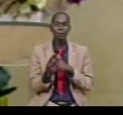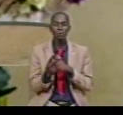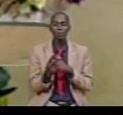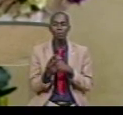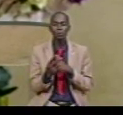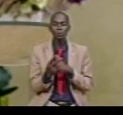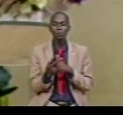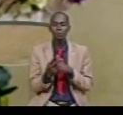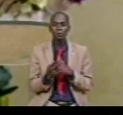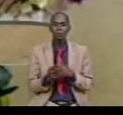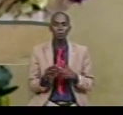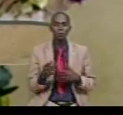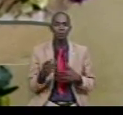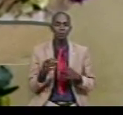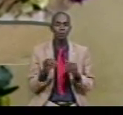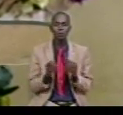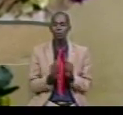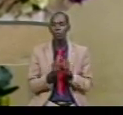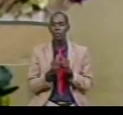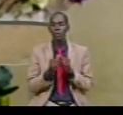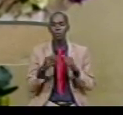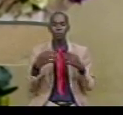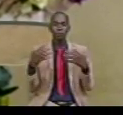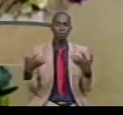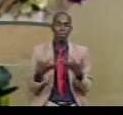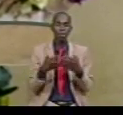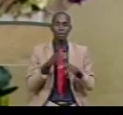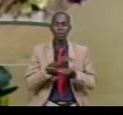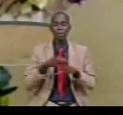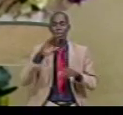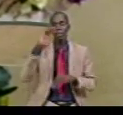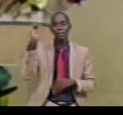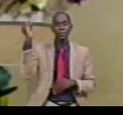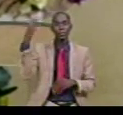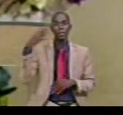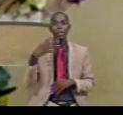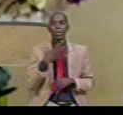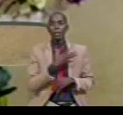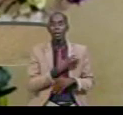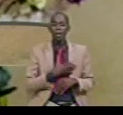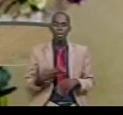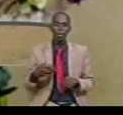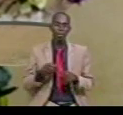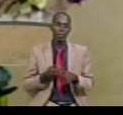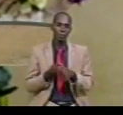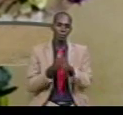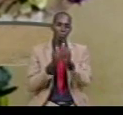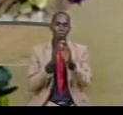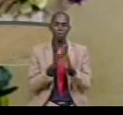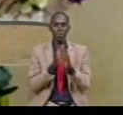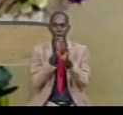acumen, matchless grace, and apostolic gifts.